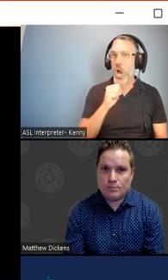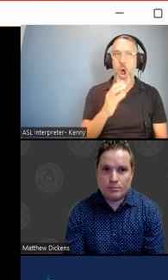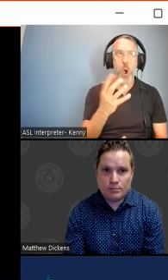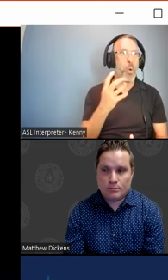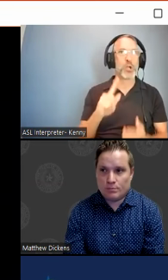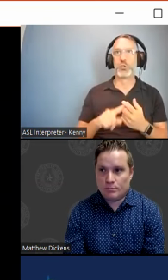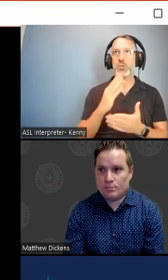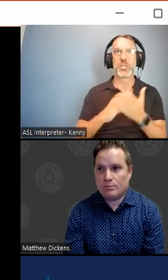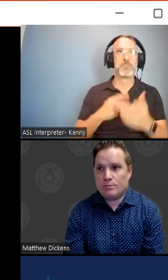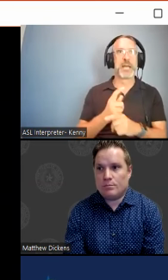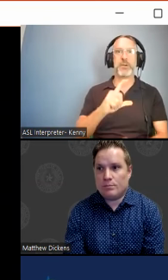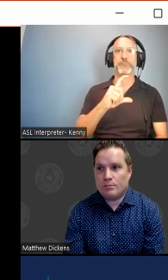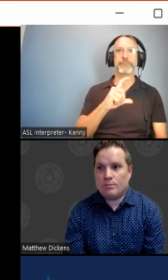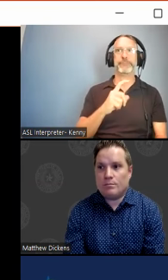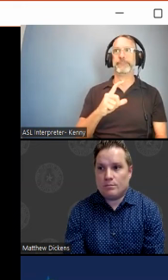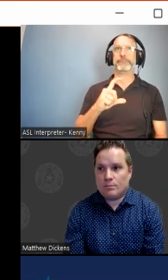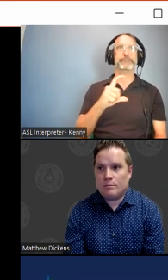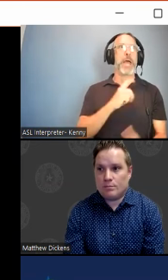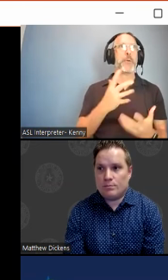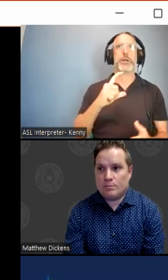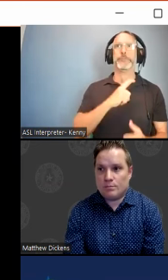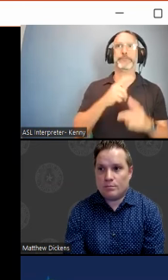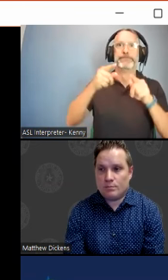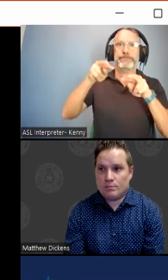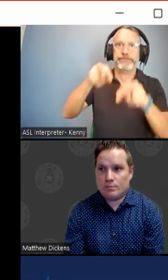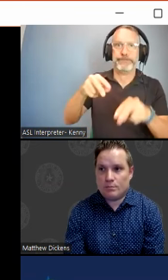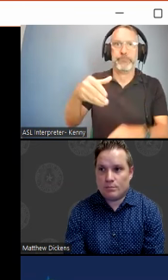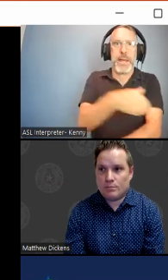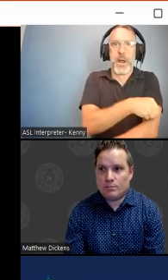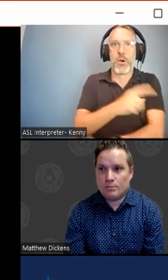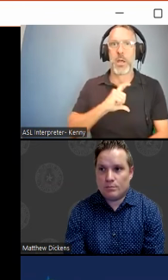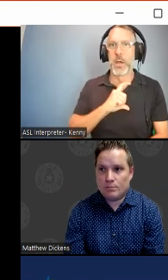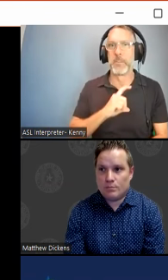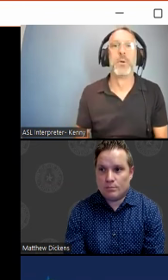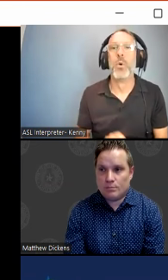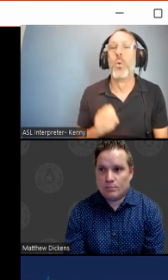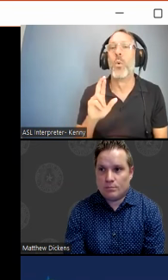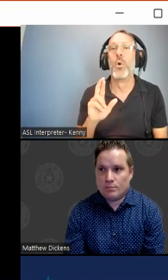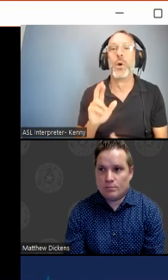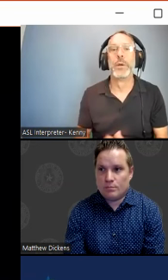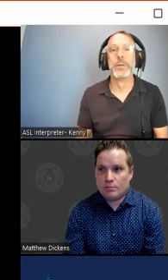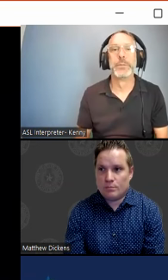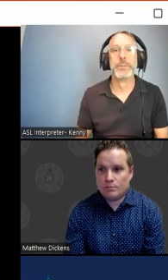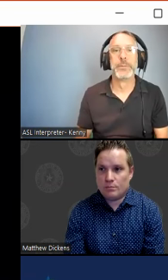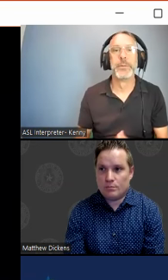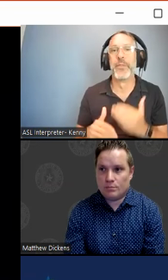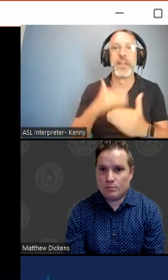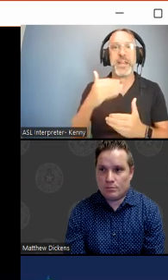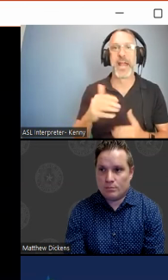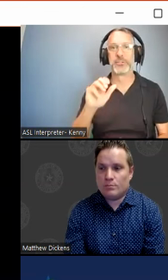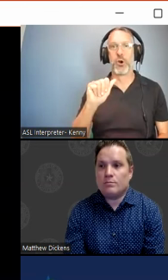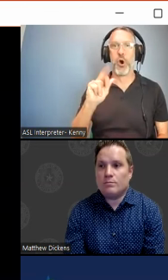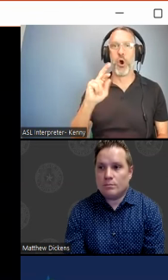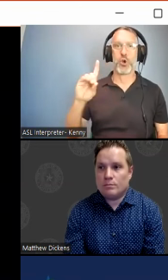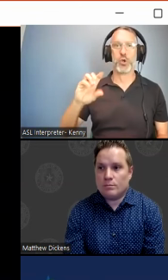fulfill some type of dream of being a cop or being the next Arnold